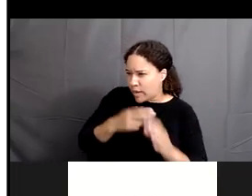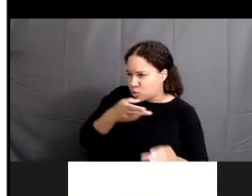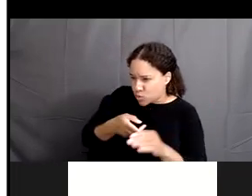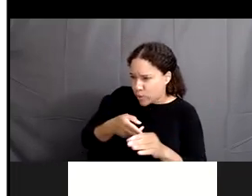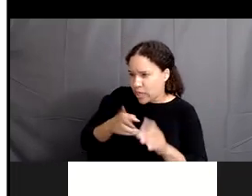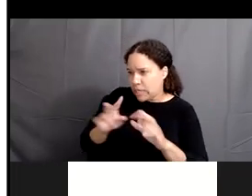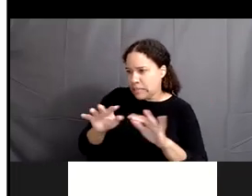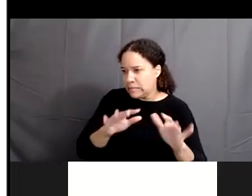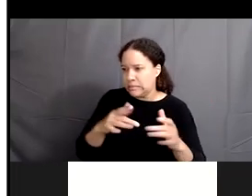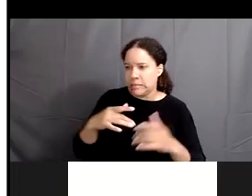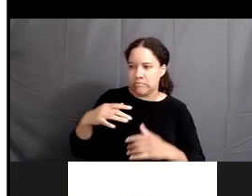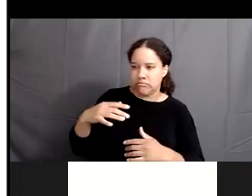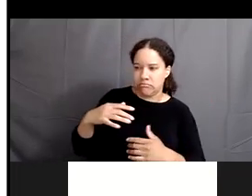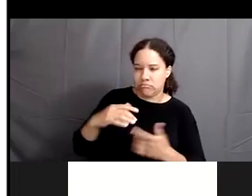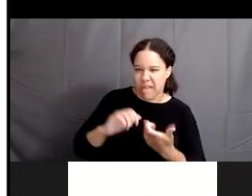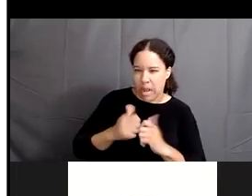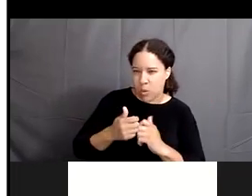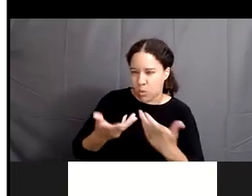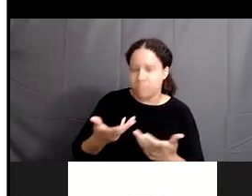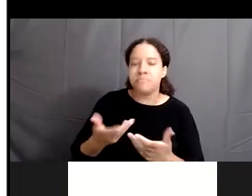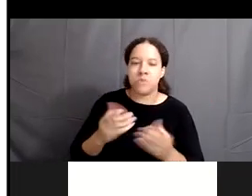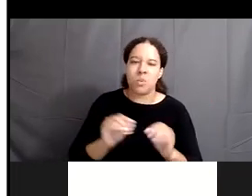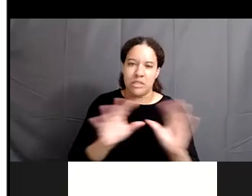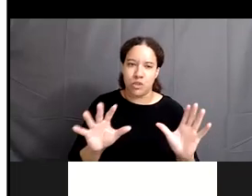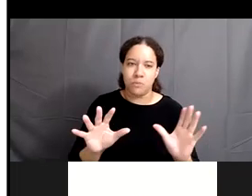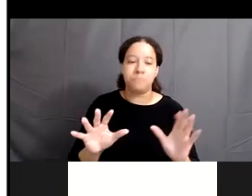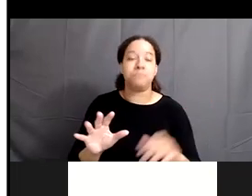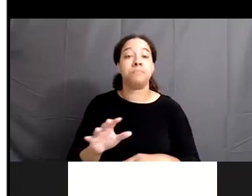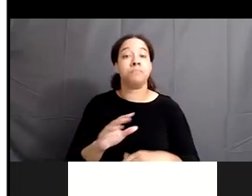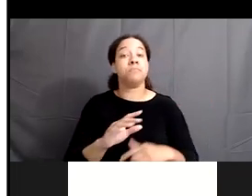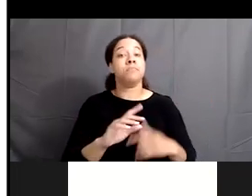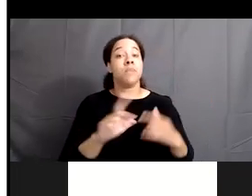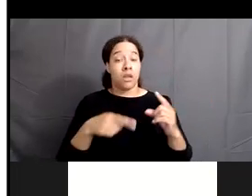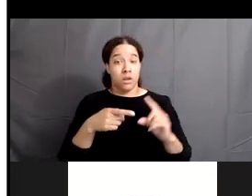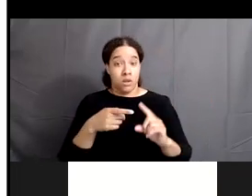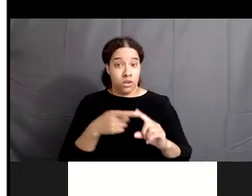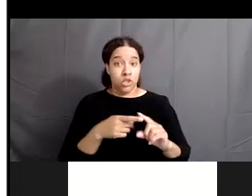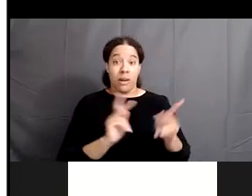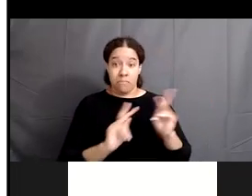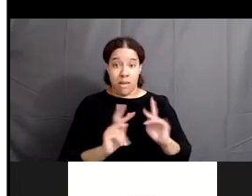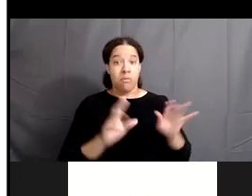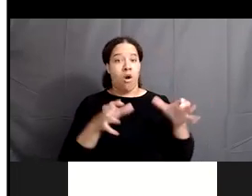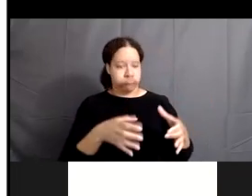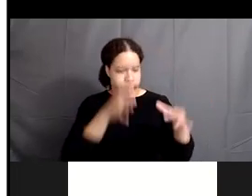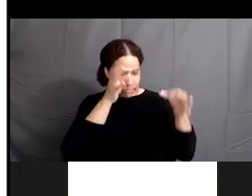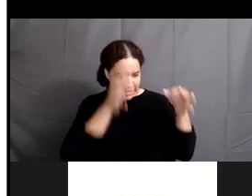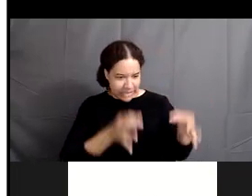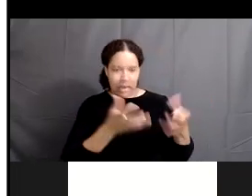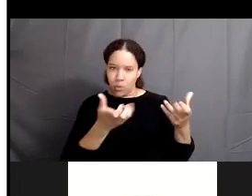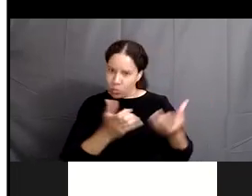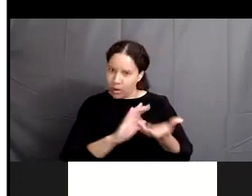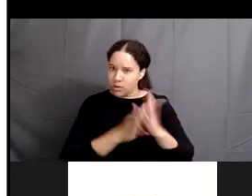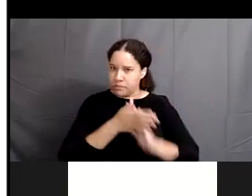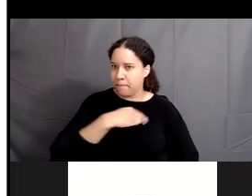requirements of eligibility. So once you have folks that have elected or like bought into membership or have agreed to